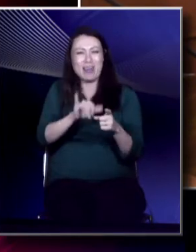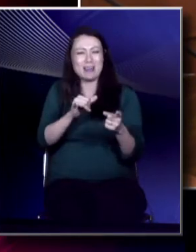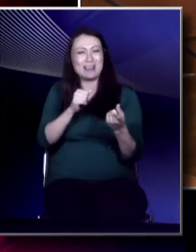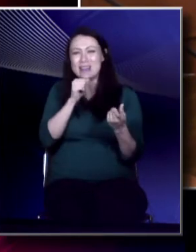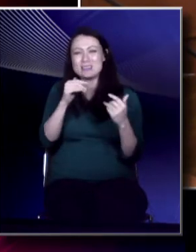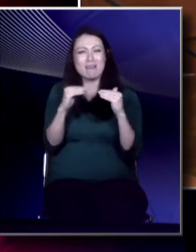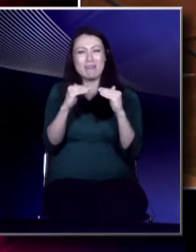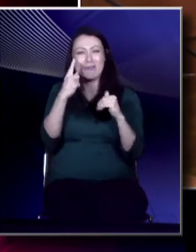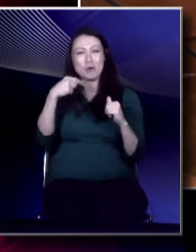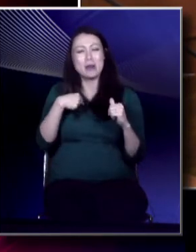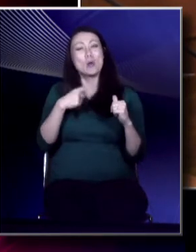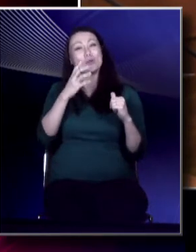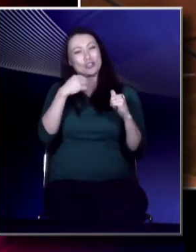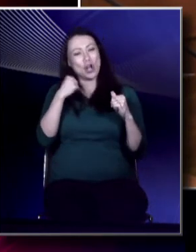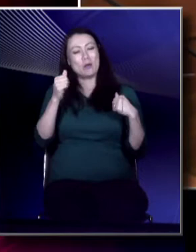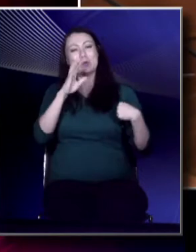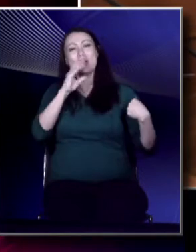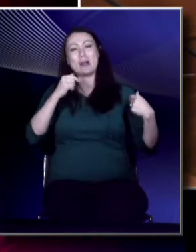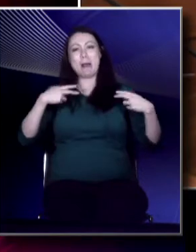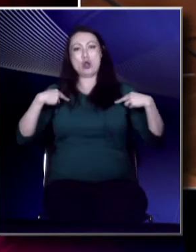We're talking about a human being.